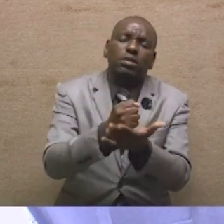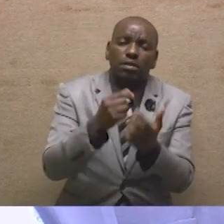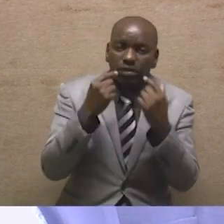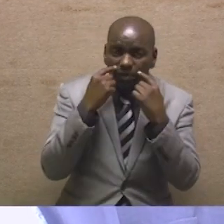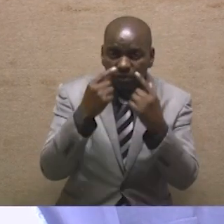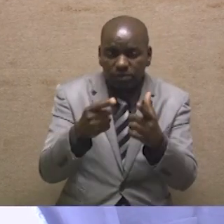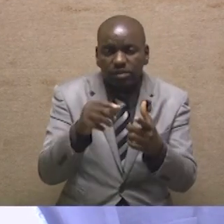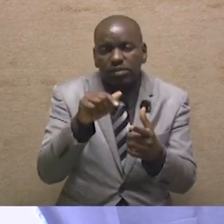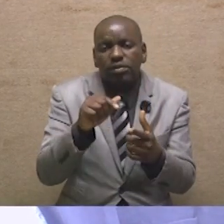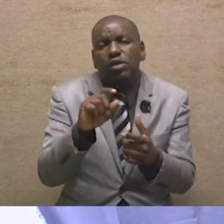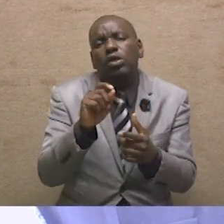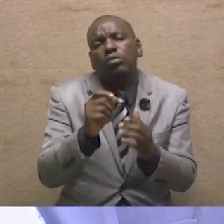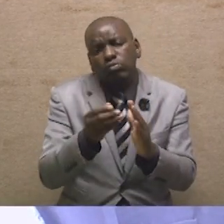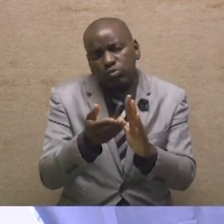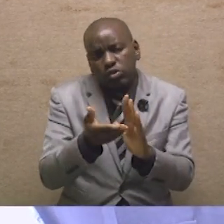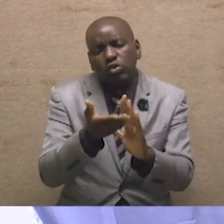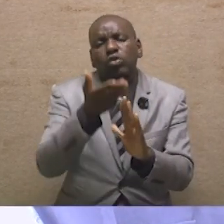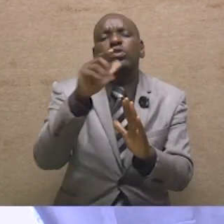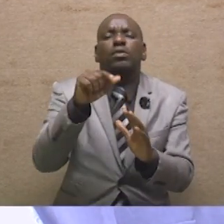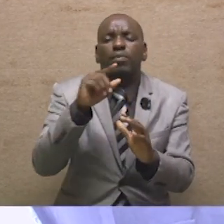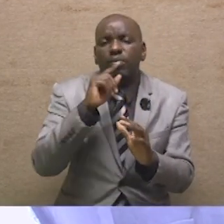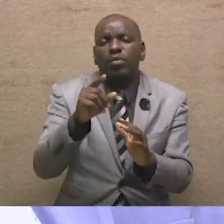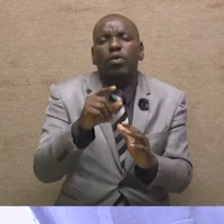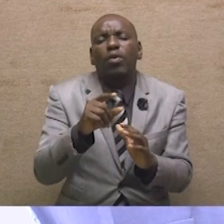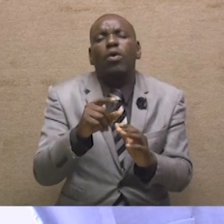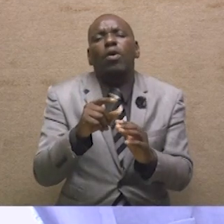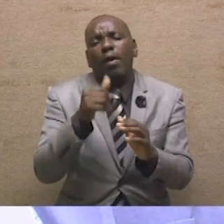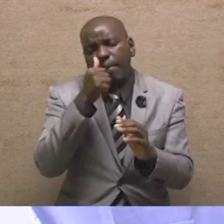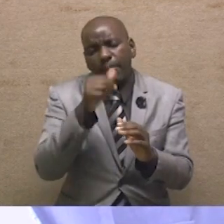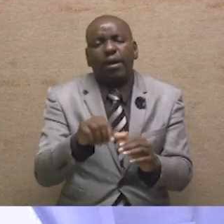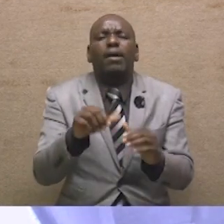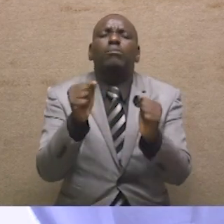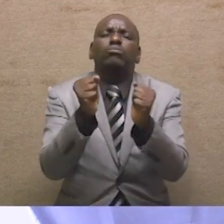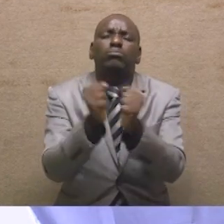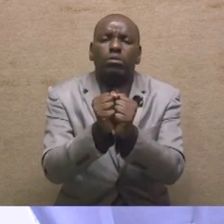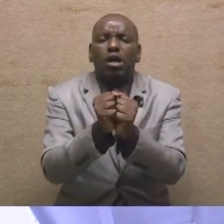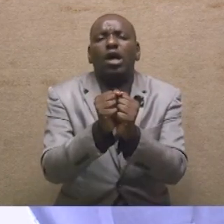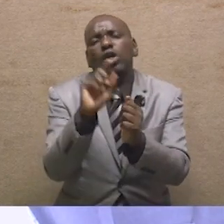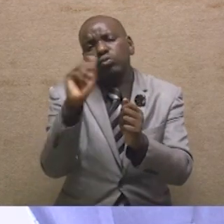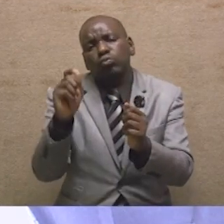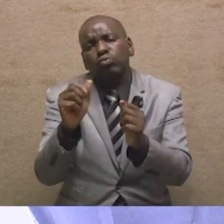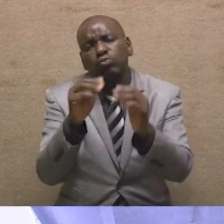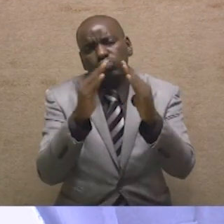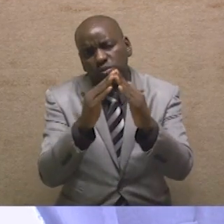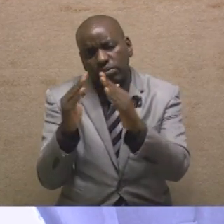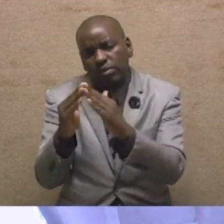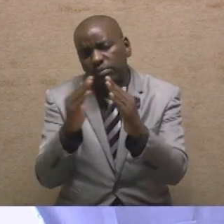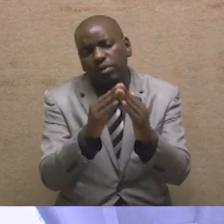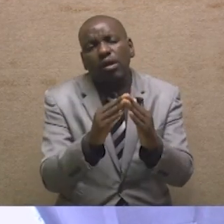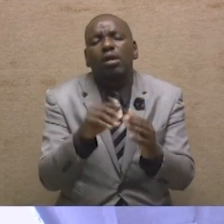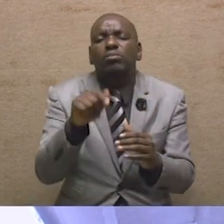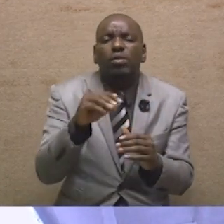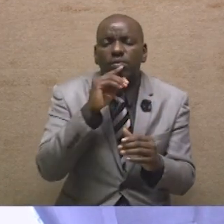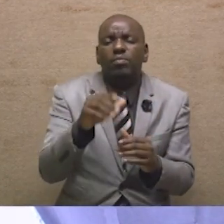environments, you're going to find this growth of backyard schools. It